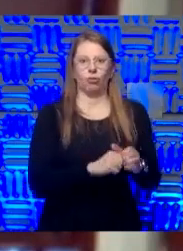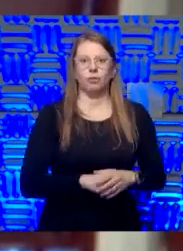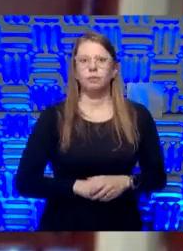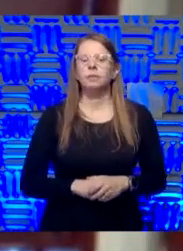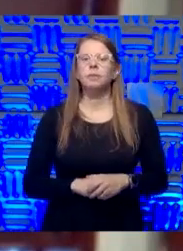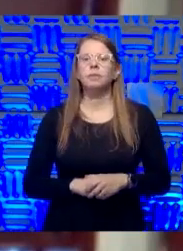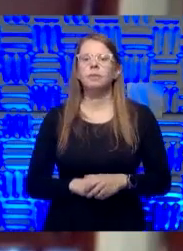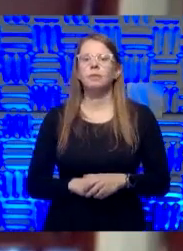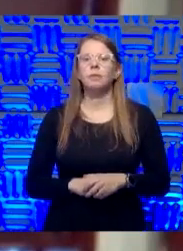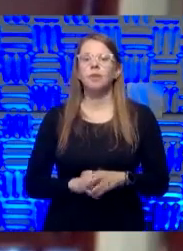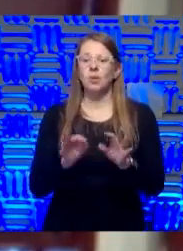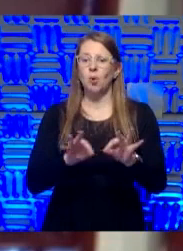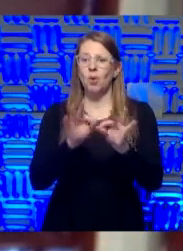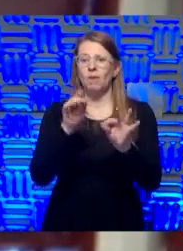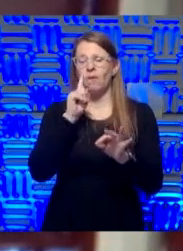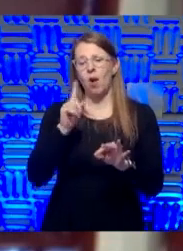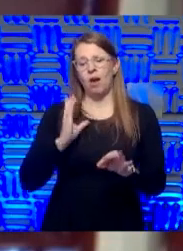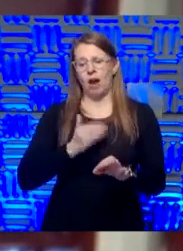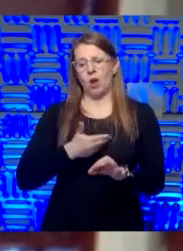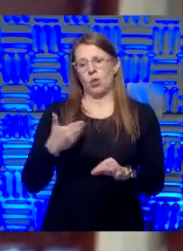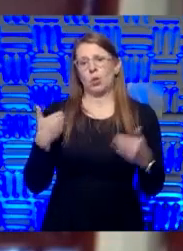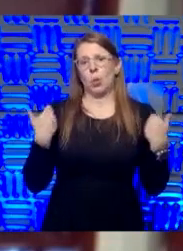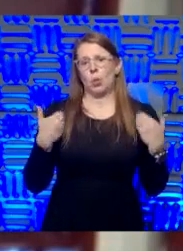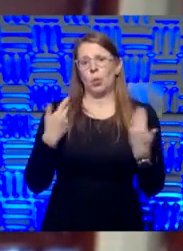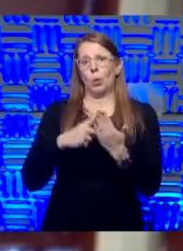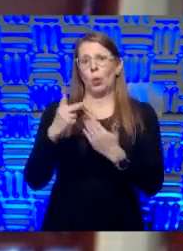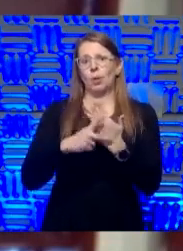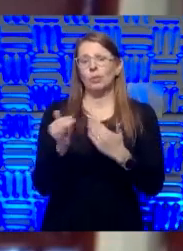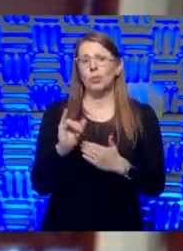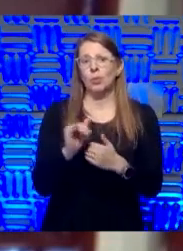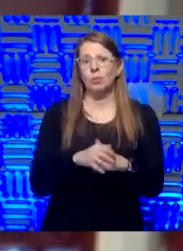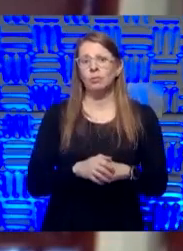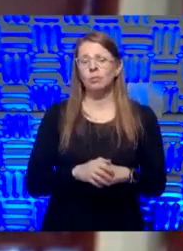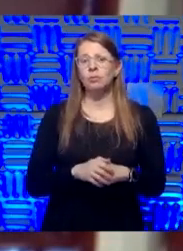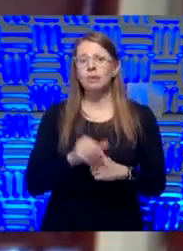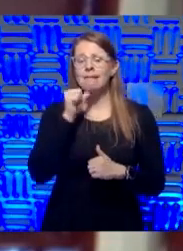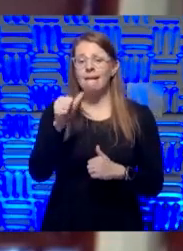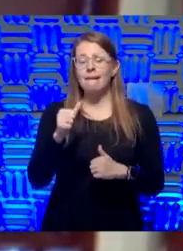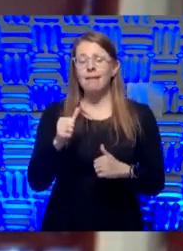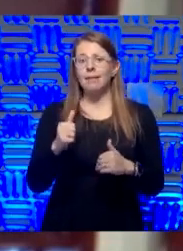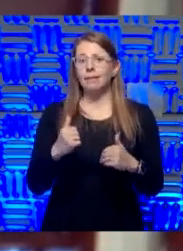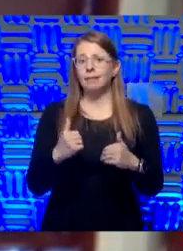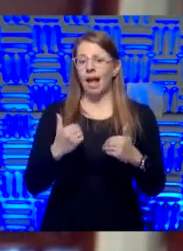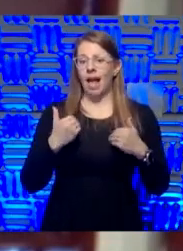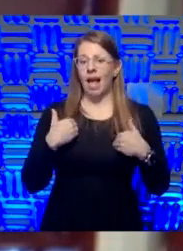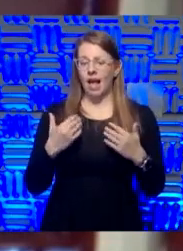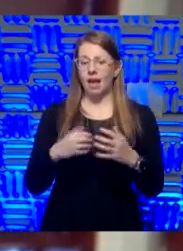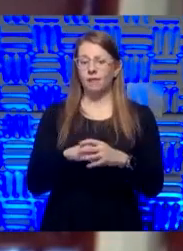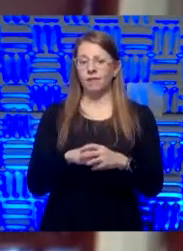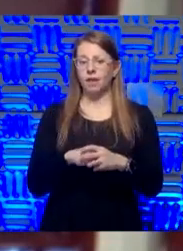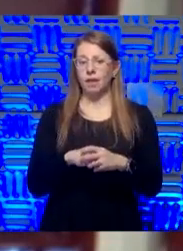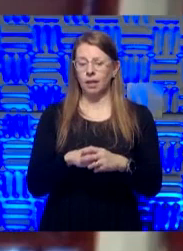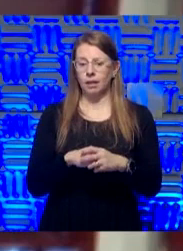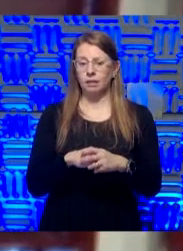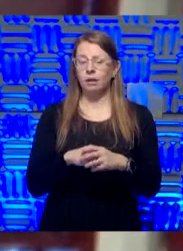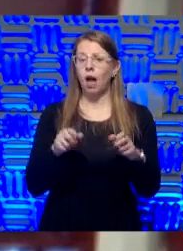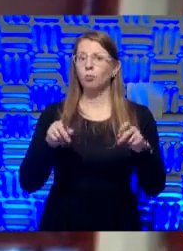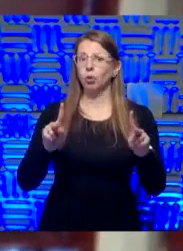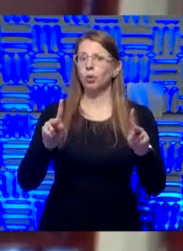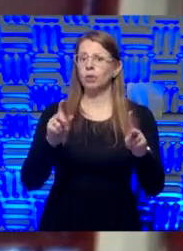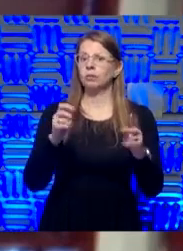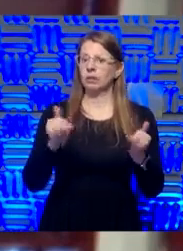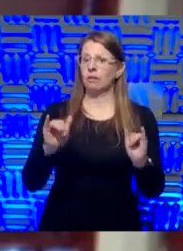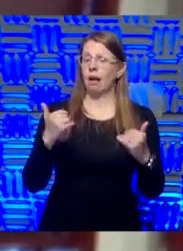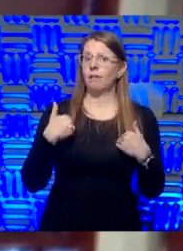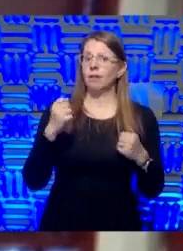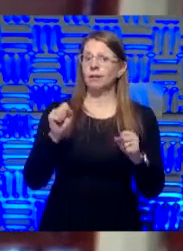important for our youth programs as well. Not having the giant tournaments, still having the opportunity to compete, but